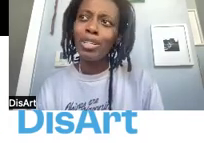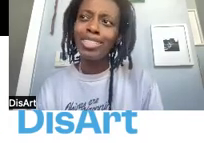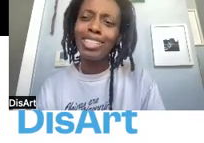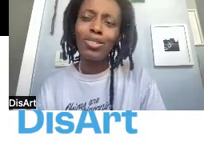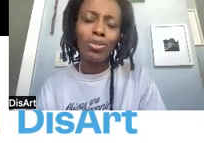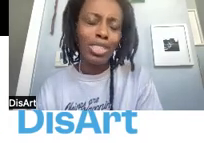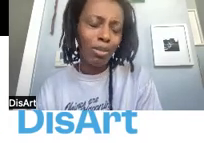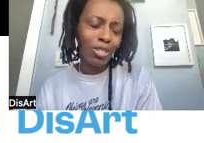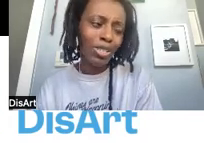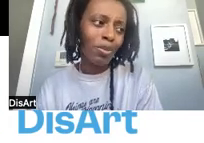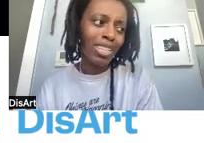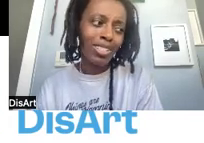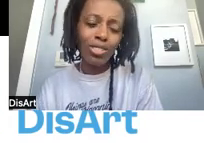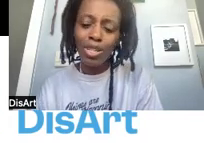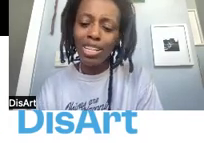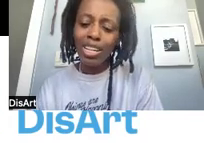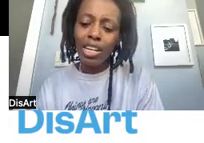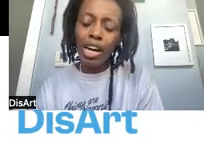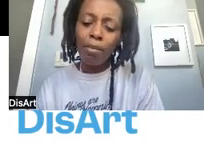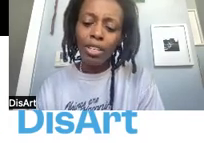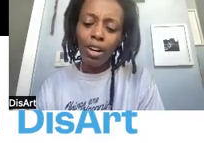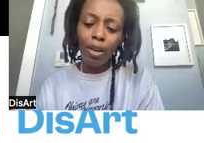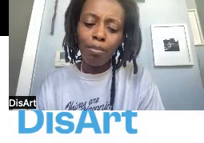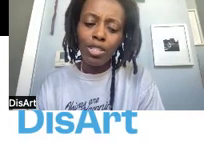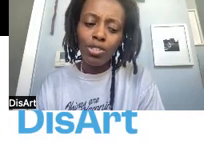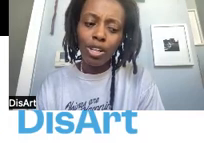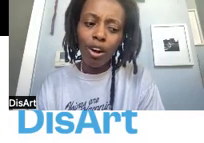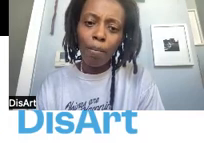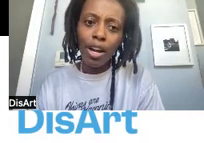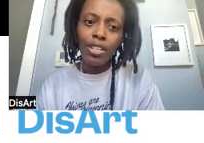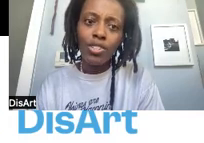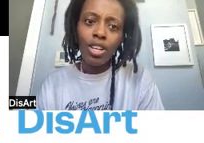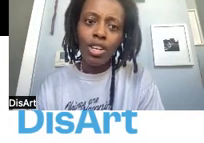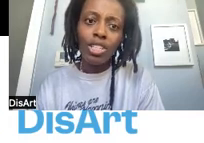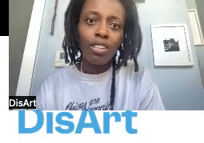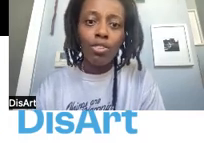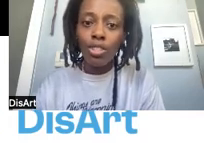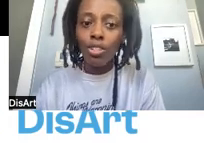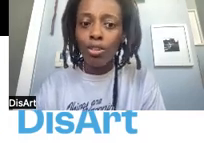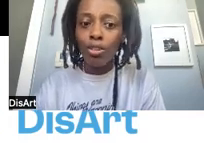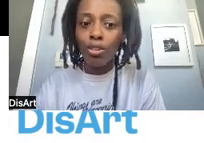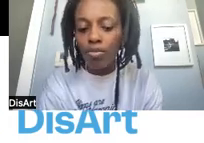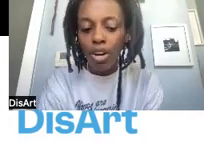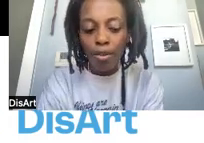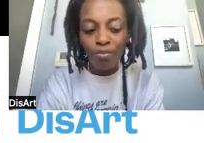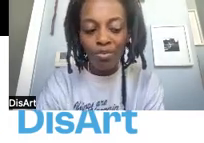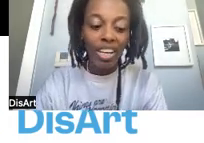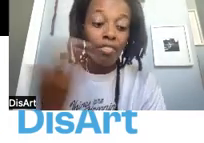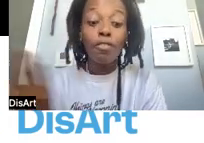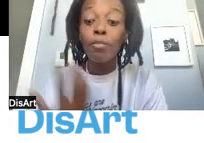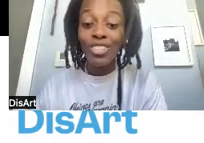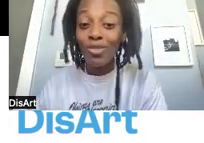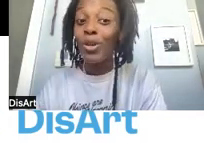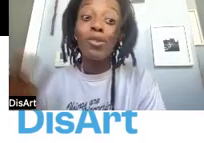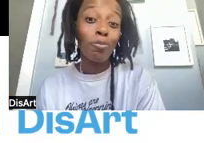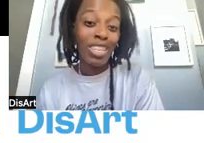really important, and it's really special that we get to do it in Grand Rapids during Art Prize. To give you a little bit of kind